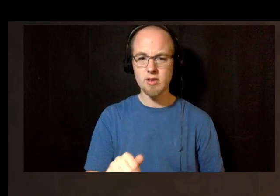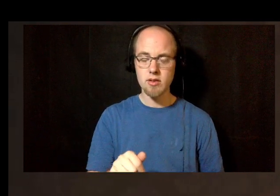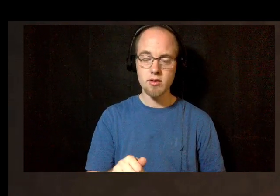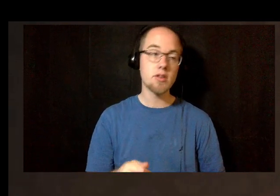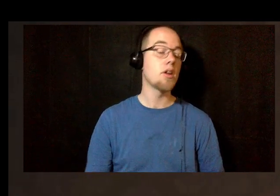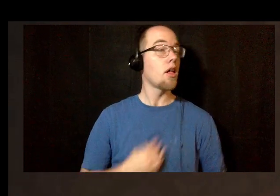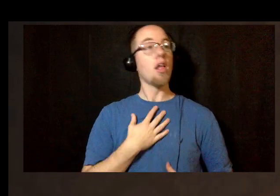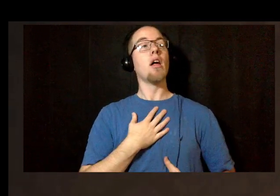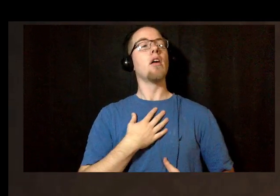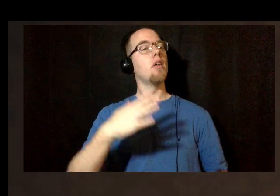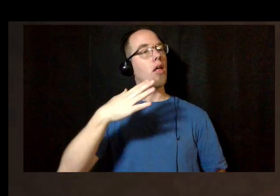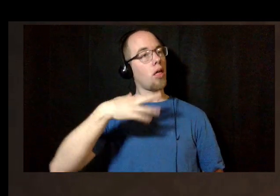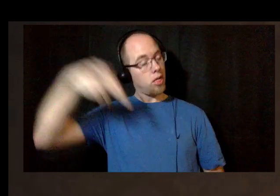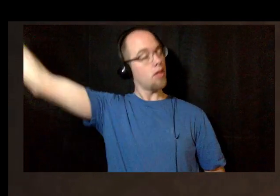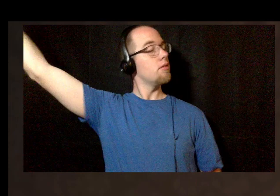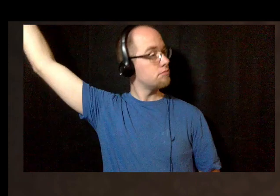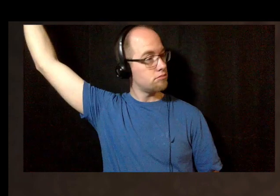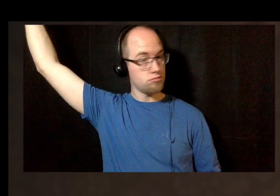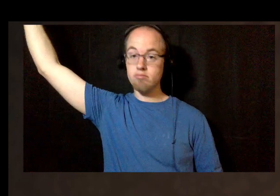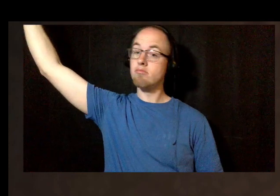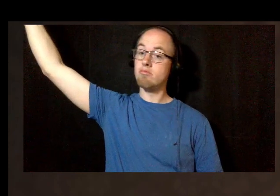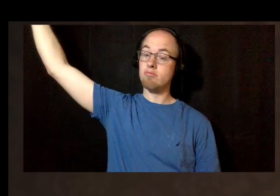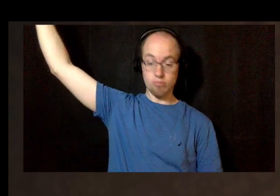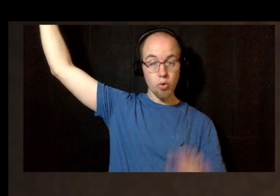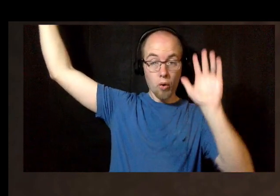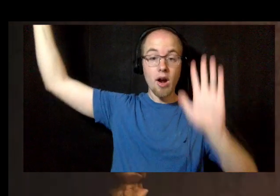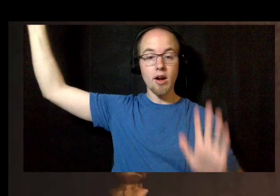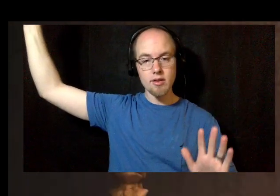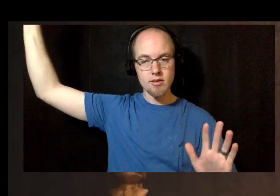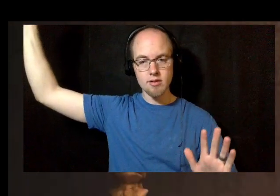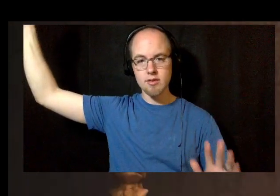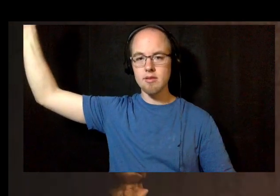fuck off. I think that's fantastic.